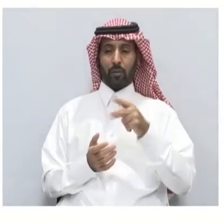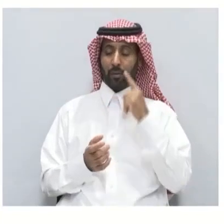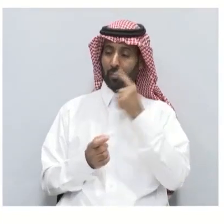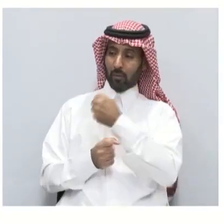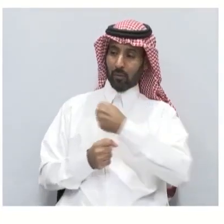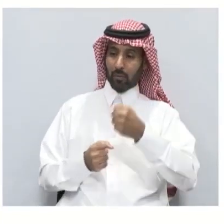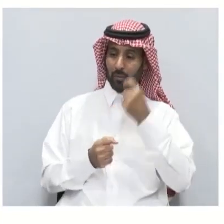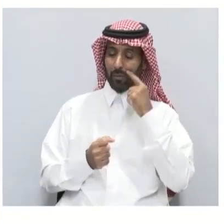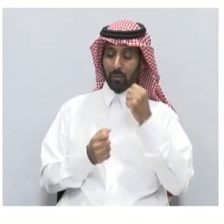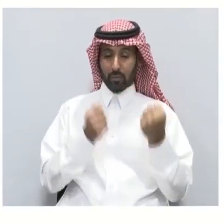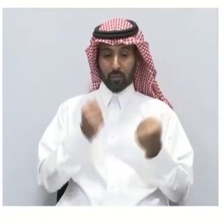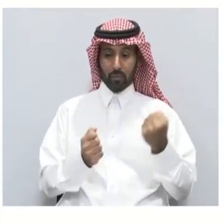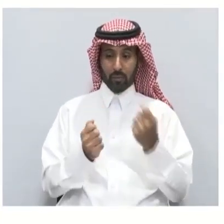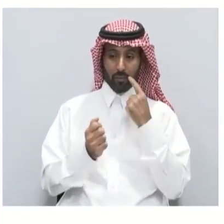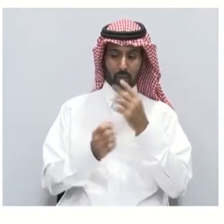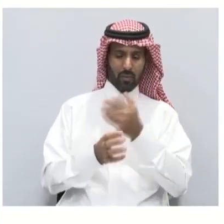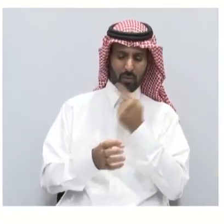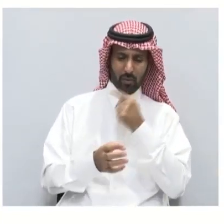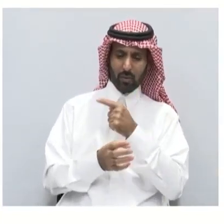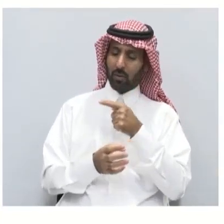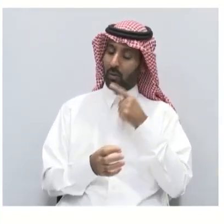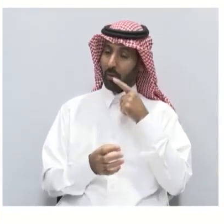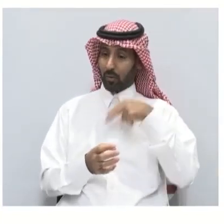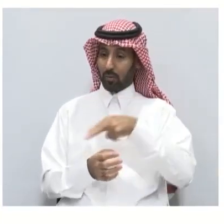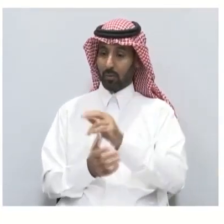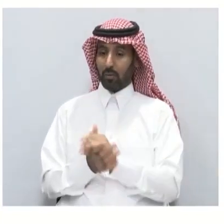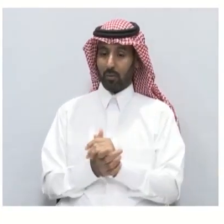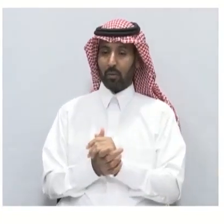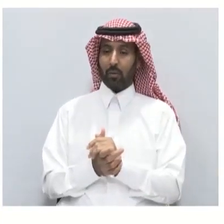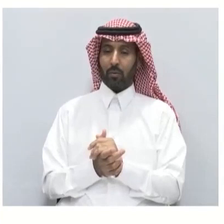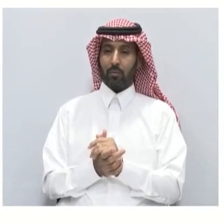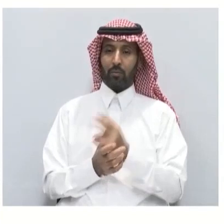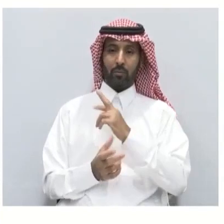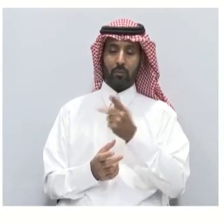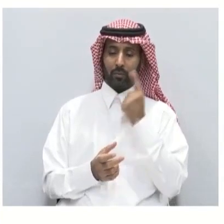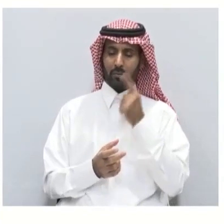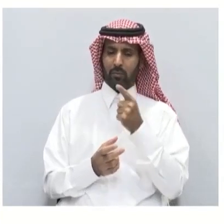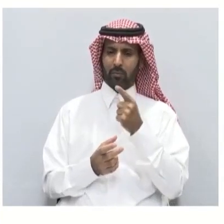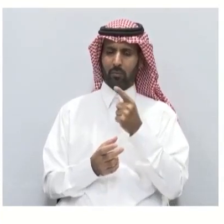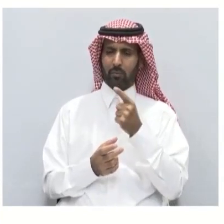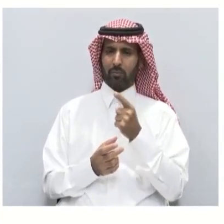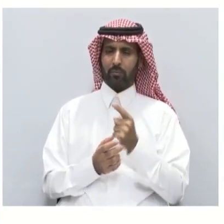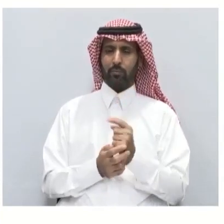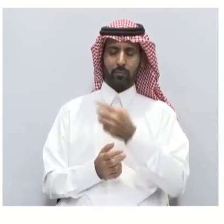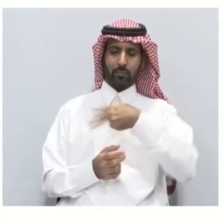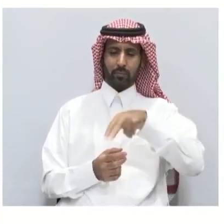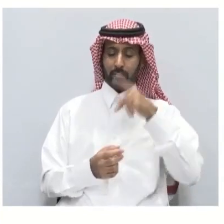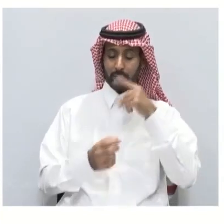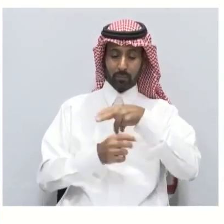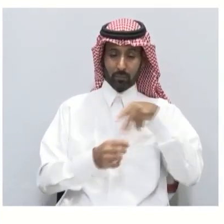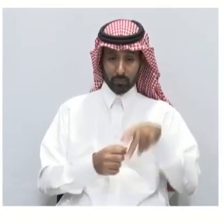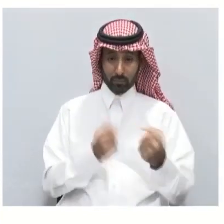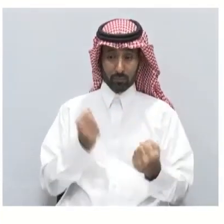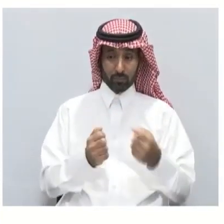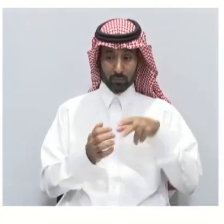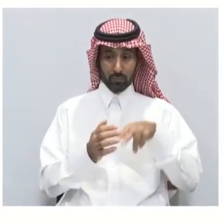opened for a truck, he couldn't resist the opportunity to escape. Deputy Rajinder Singh saw Newton run through the gate and disappear